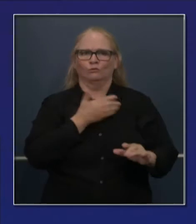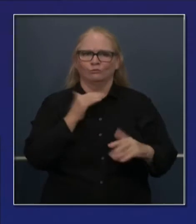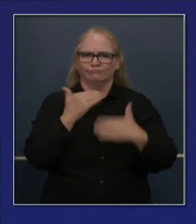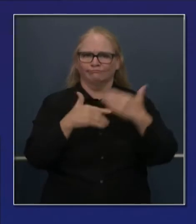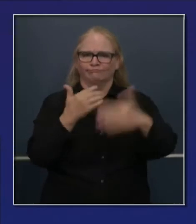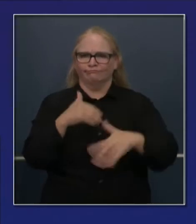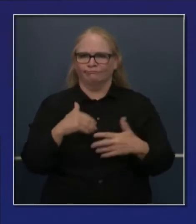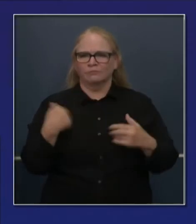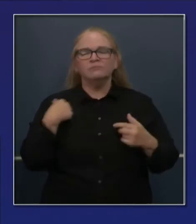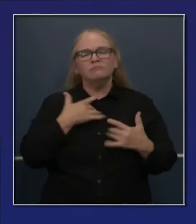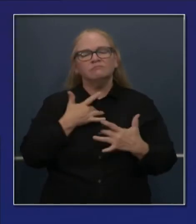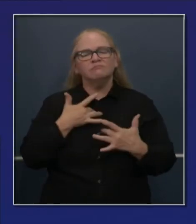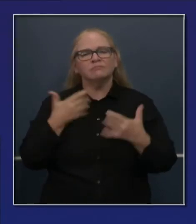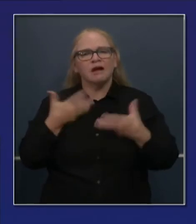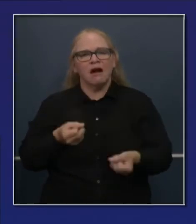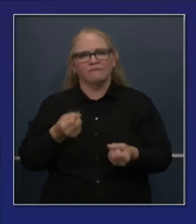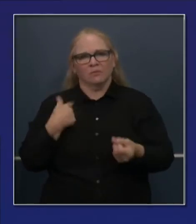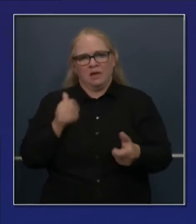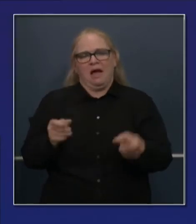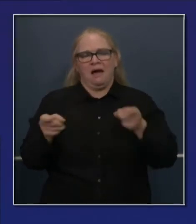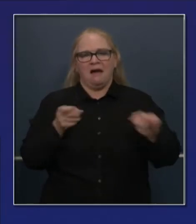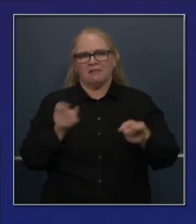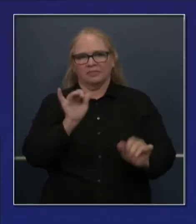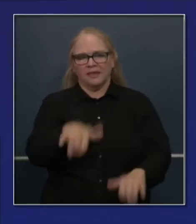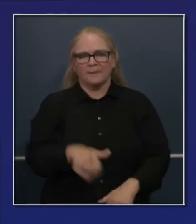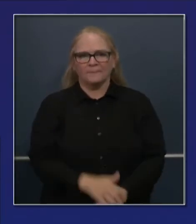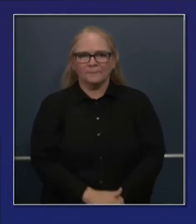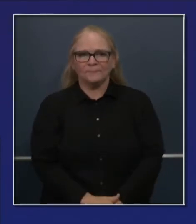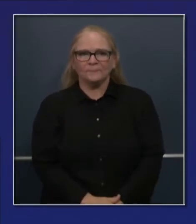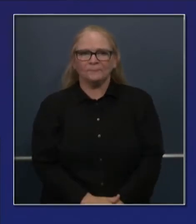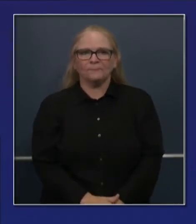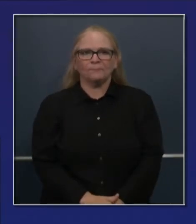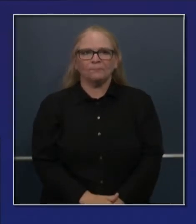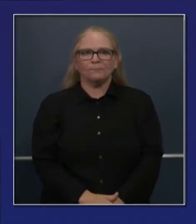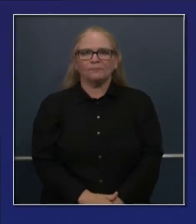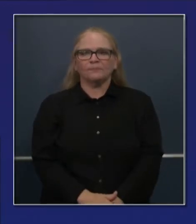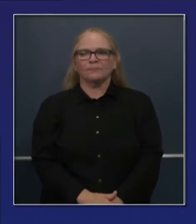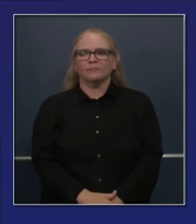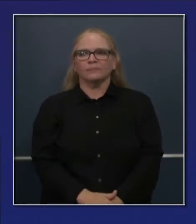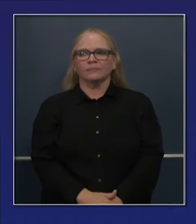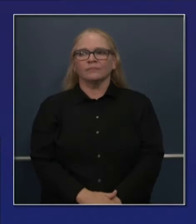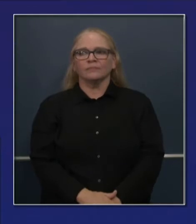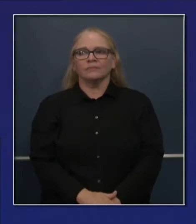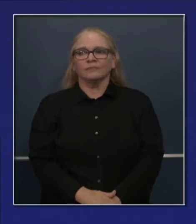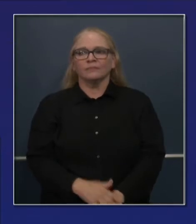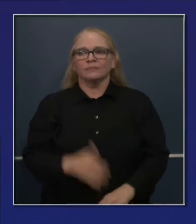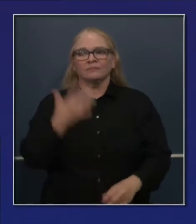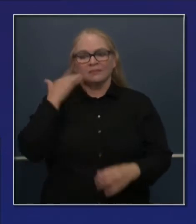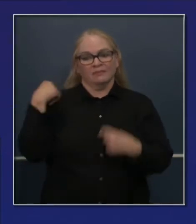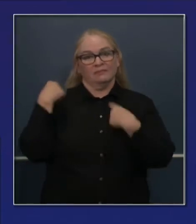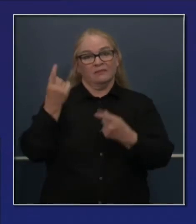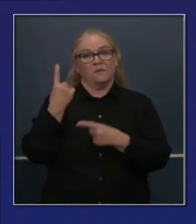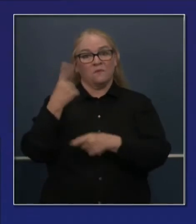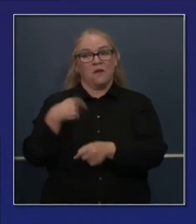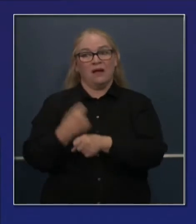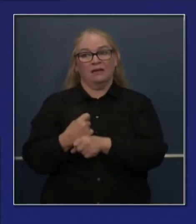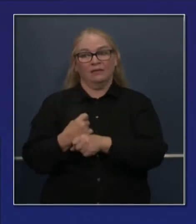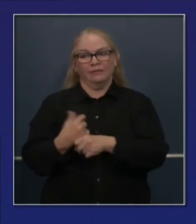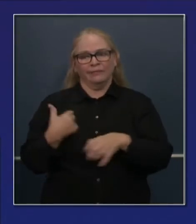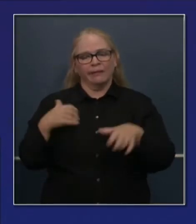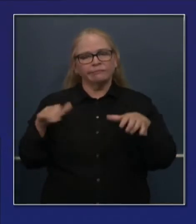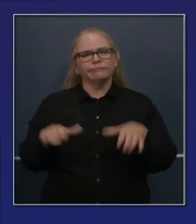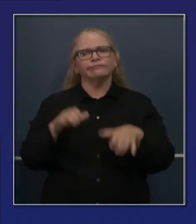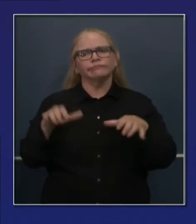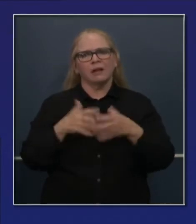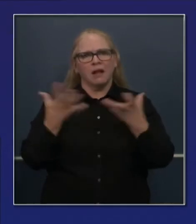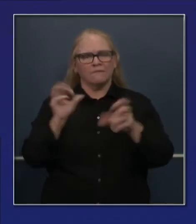that. And the reason I maintain that confidence is the work that we've been doing in the last year, particularly the work we have been doing with our